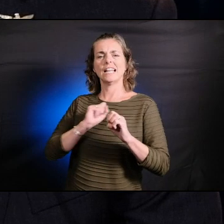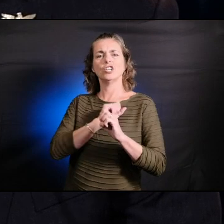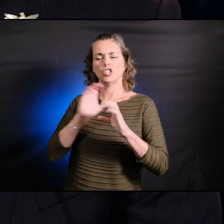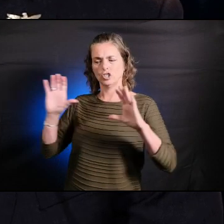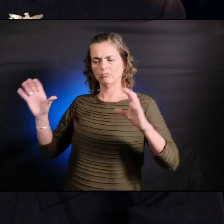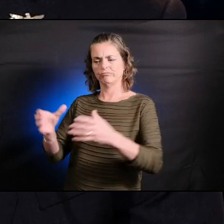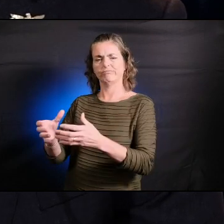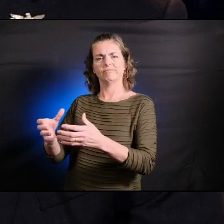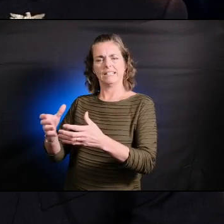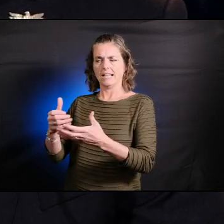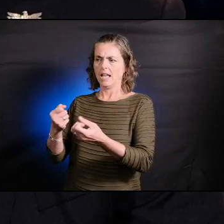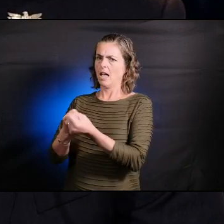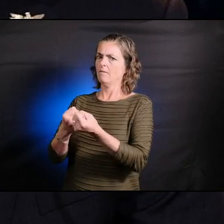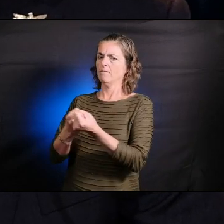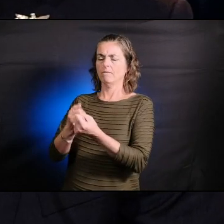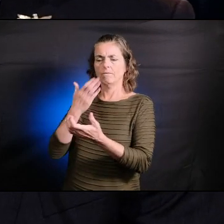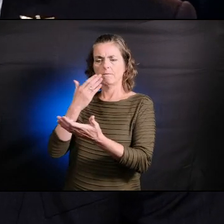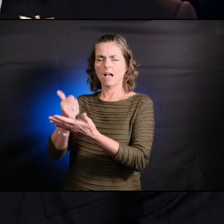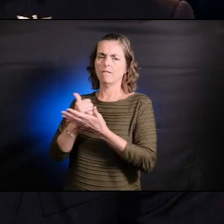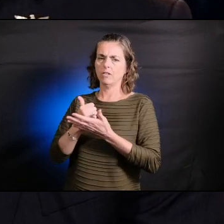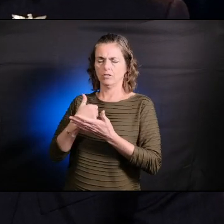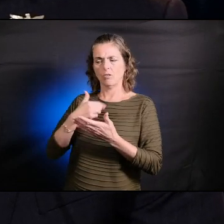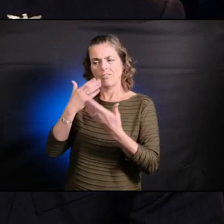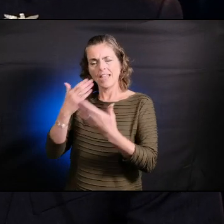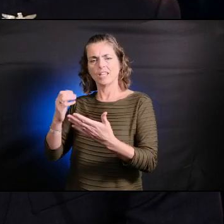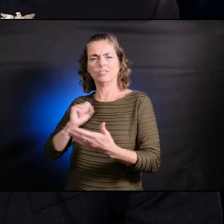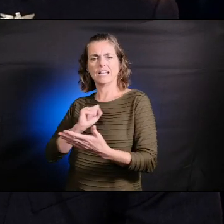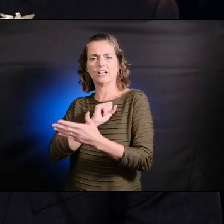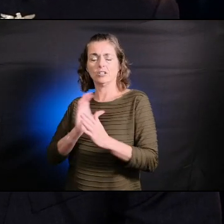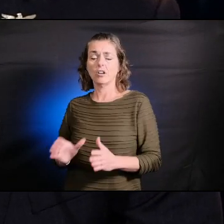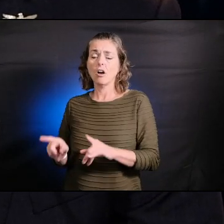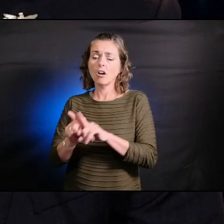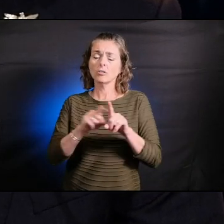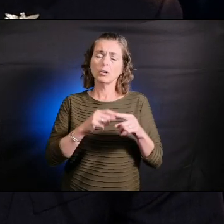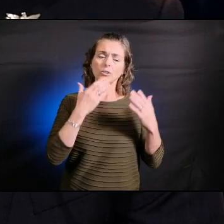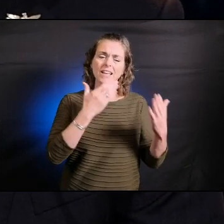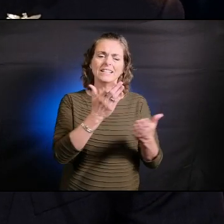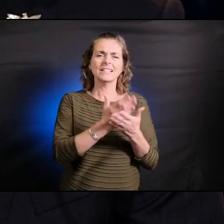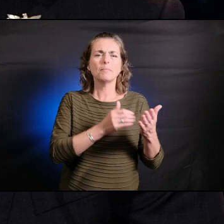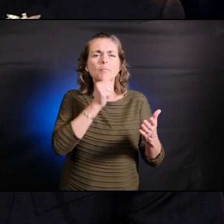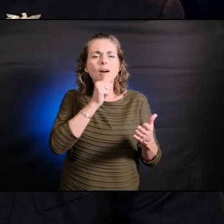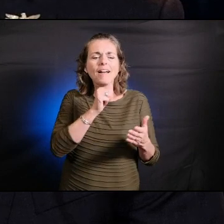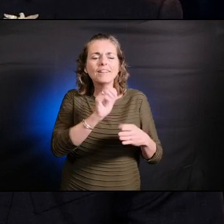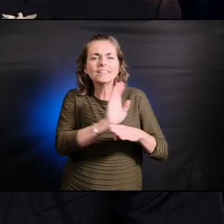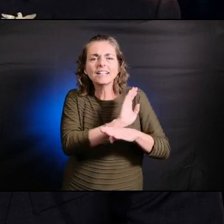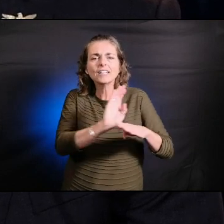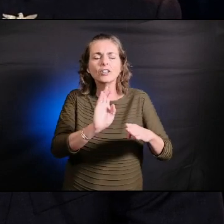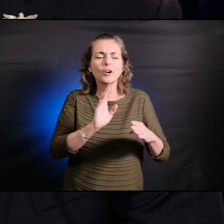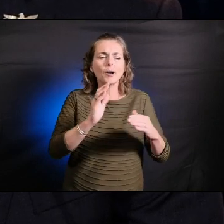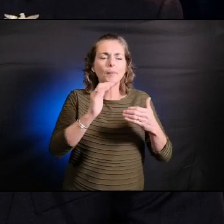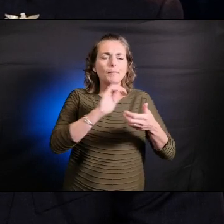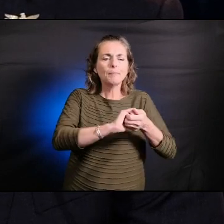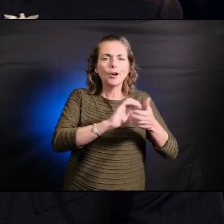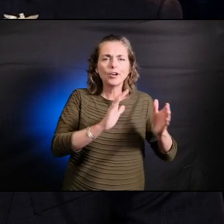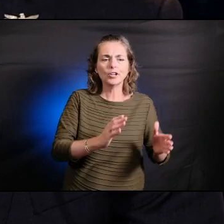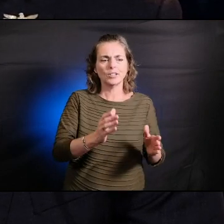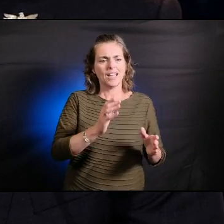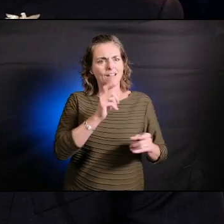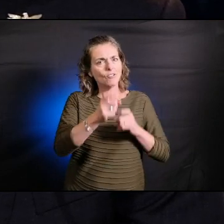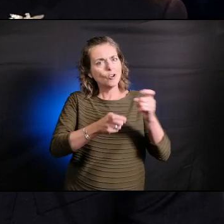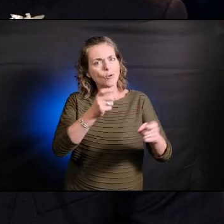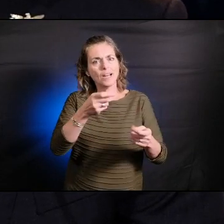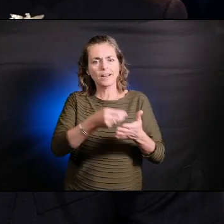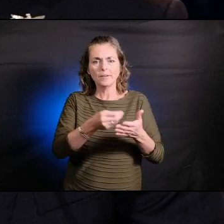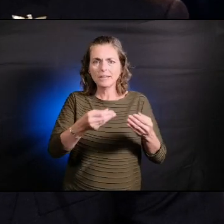Senators. And I would also like to thank several of our private sector partners that have come to our assistance by donating material and